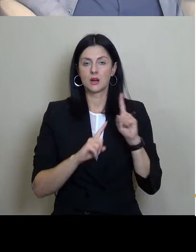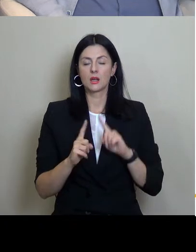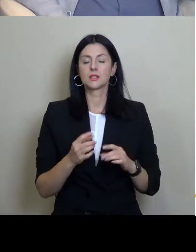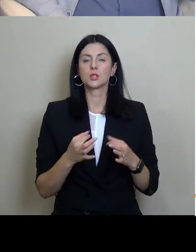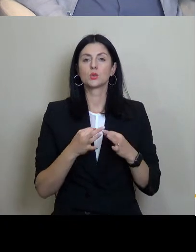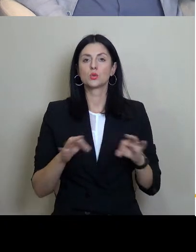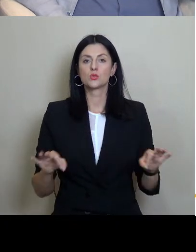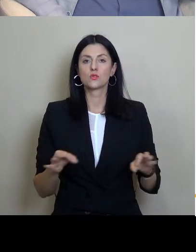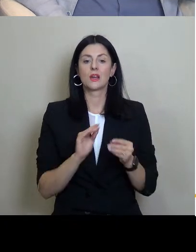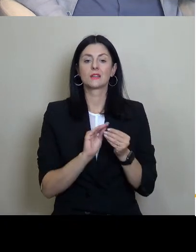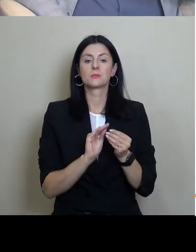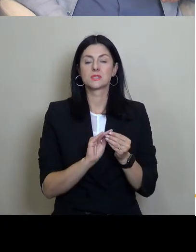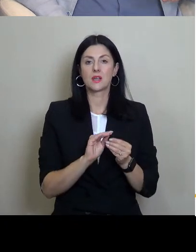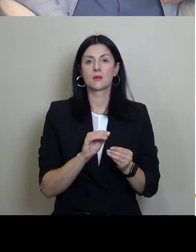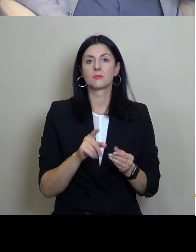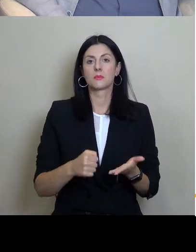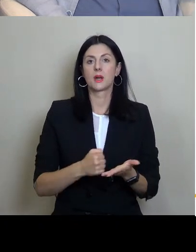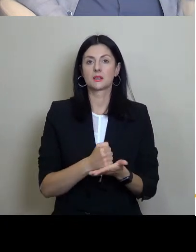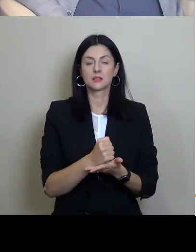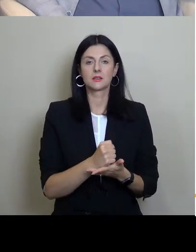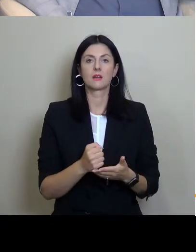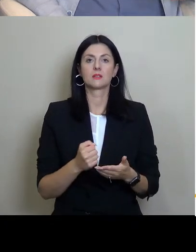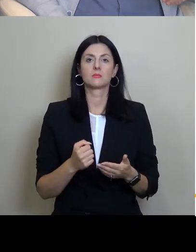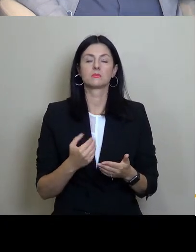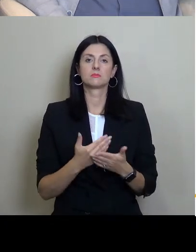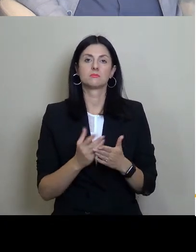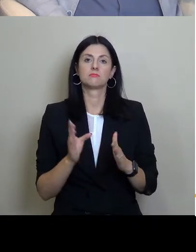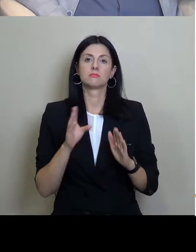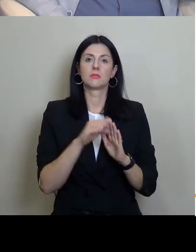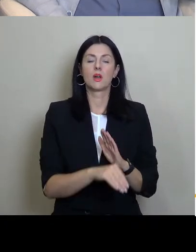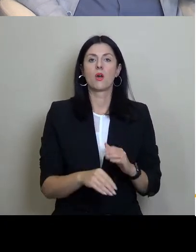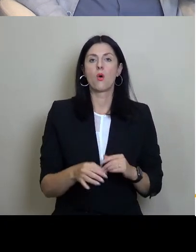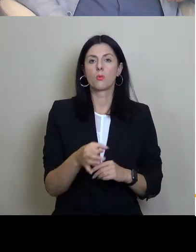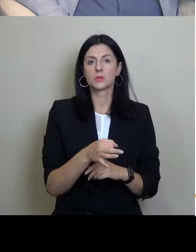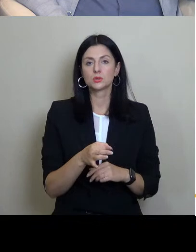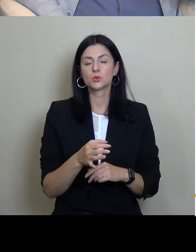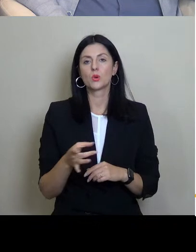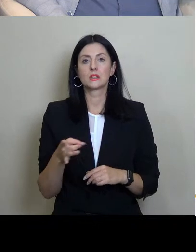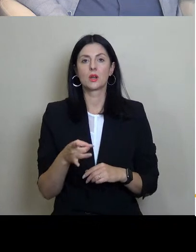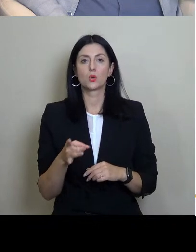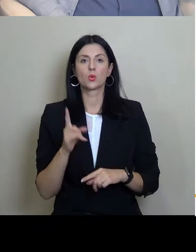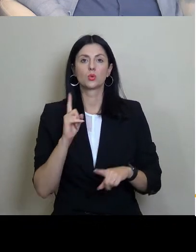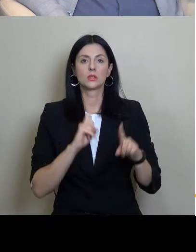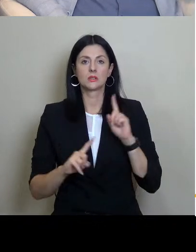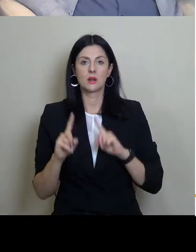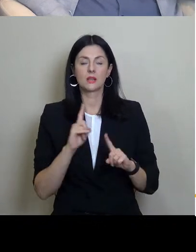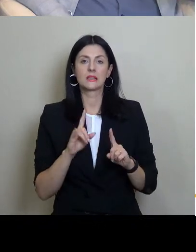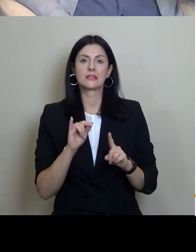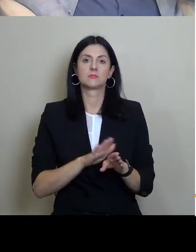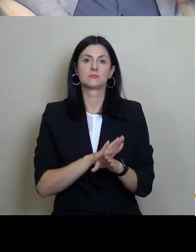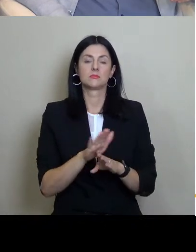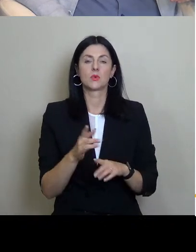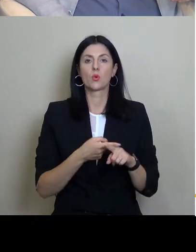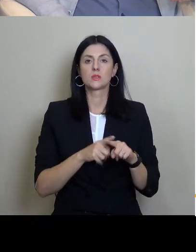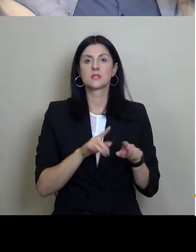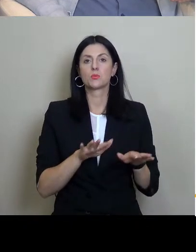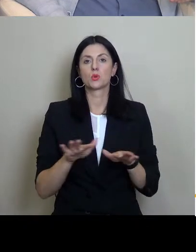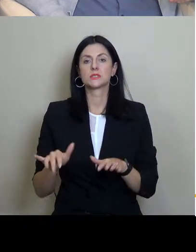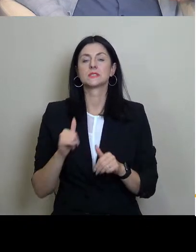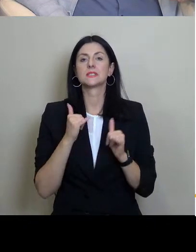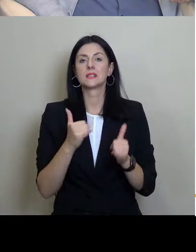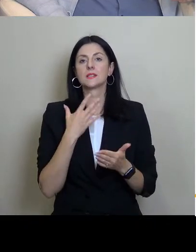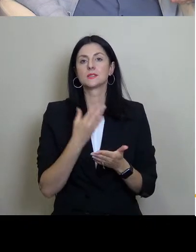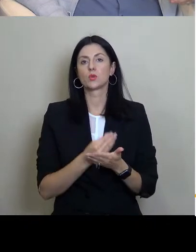local governments. It was allowed to be nominated for the same candidates to the oblast and